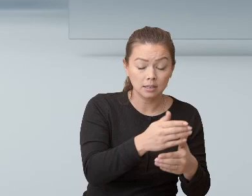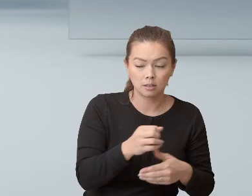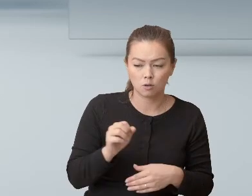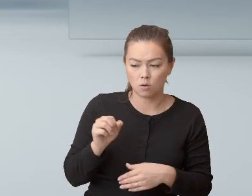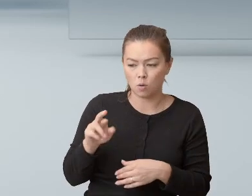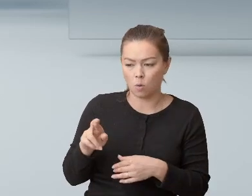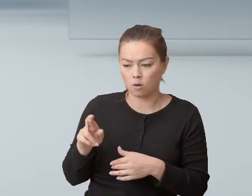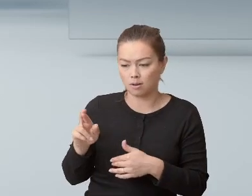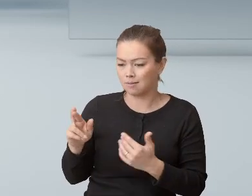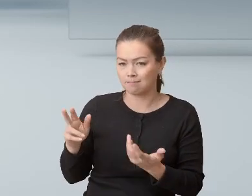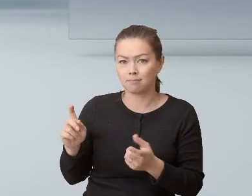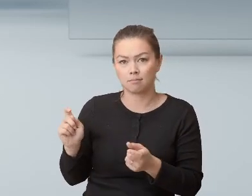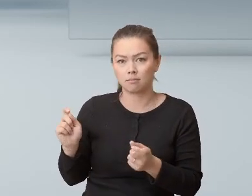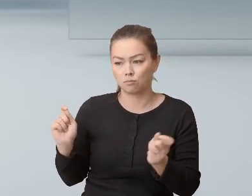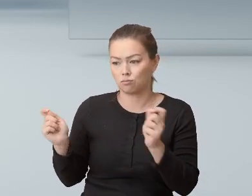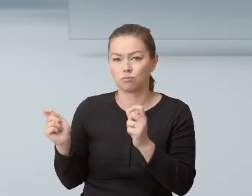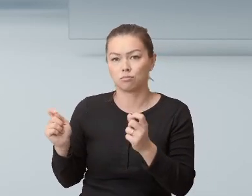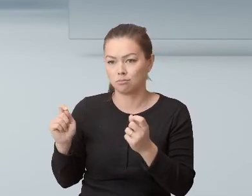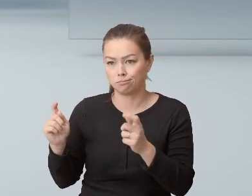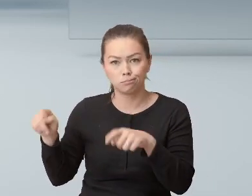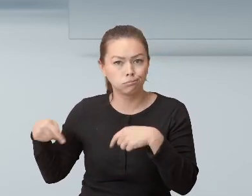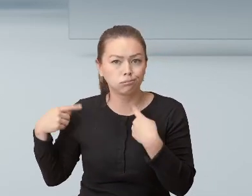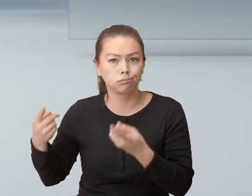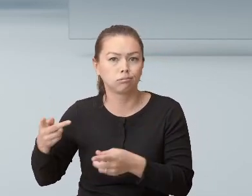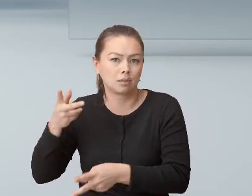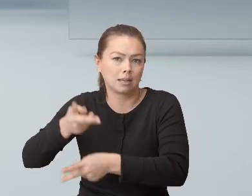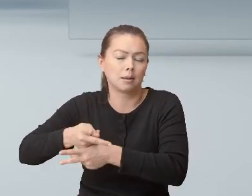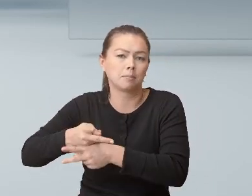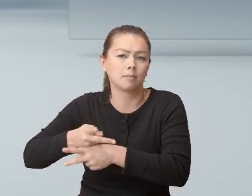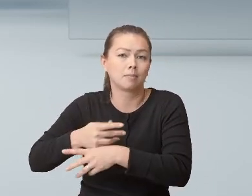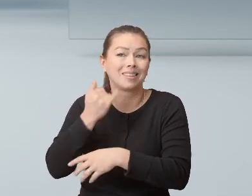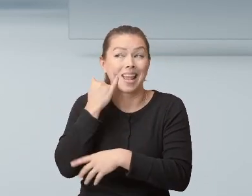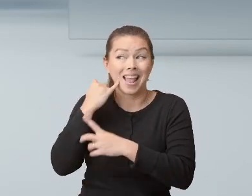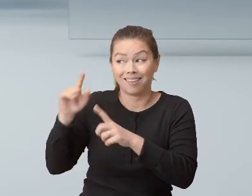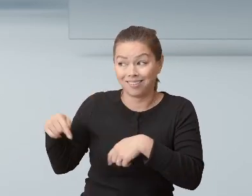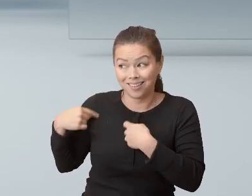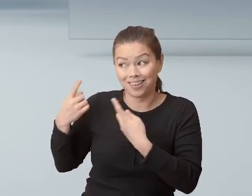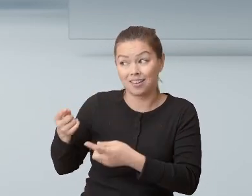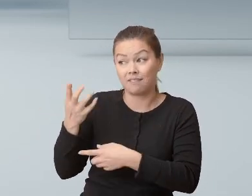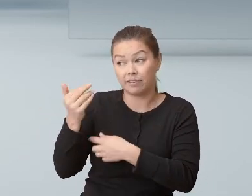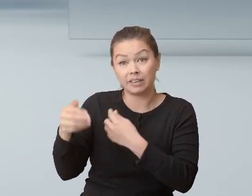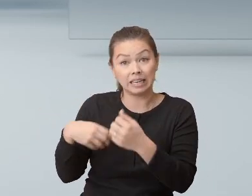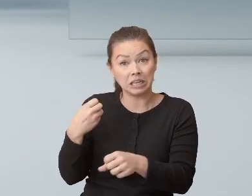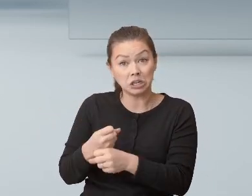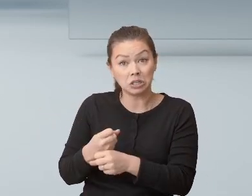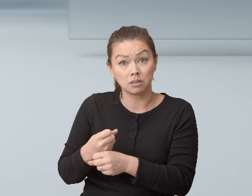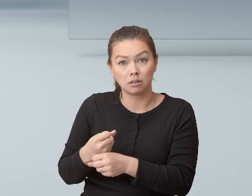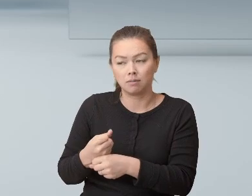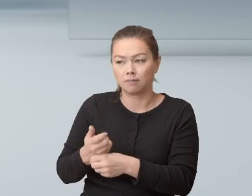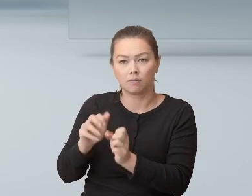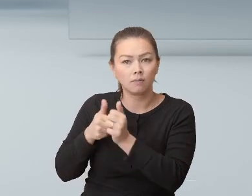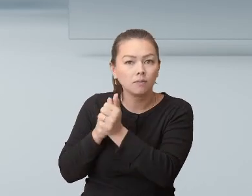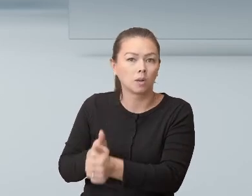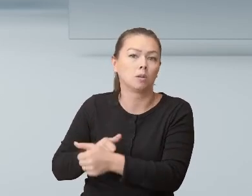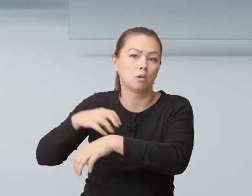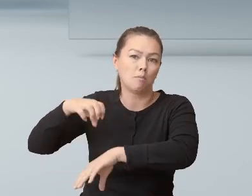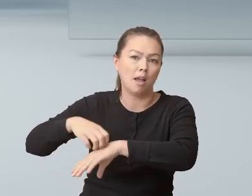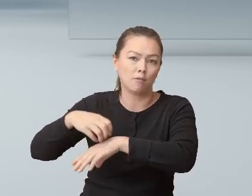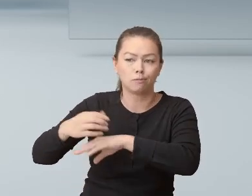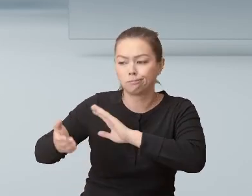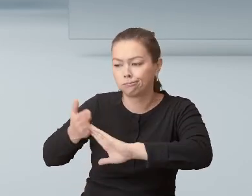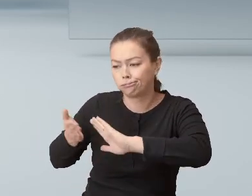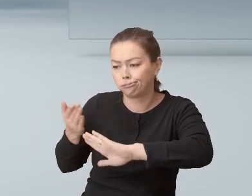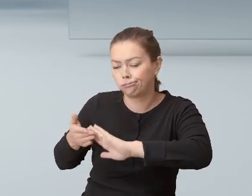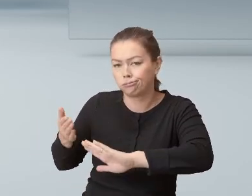this way for 15 years. Well, that's because the platform you're on worked a certain way, and now we have all this new functionality. So can we put in something